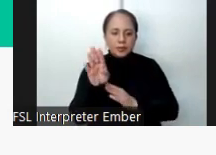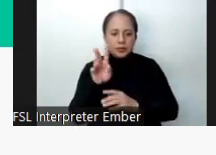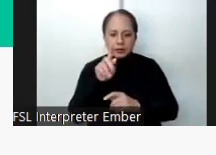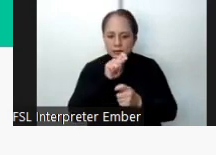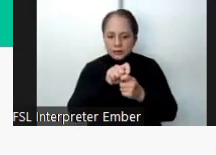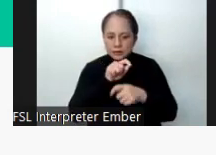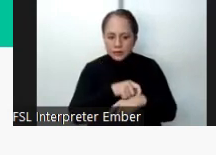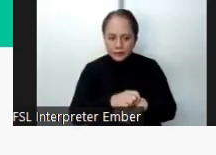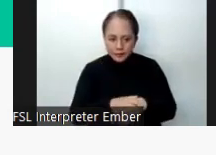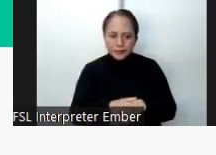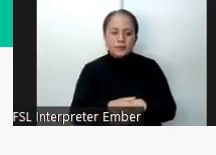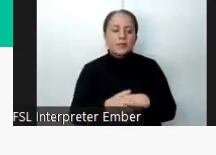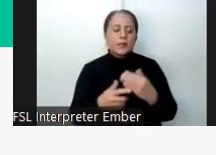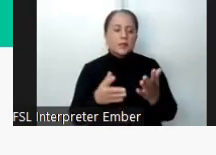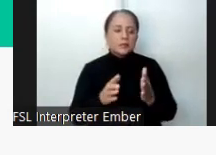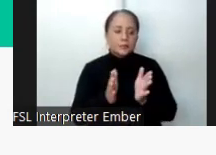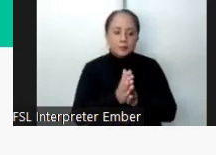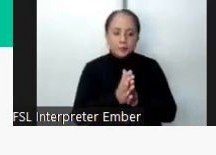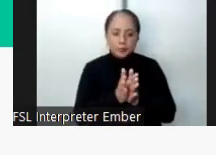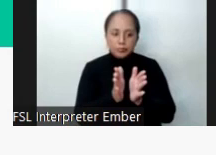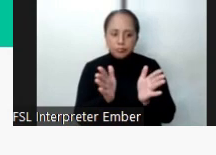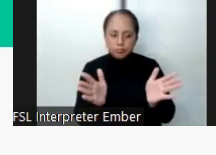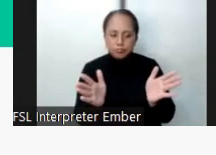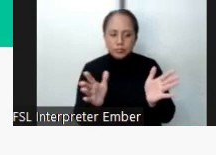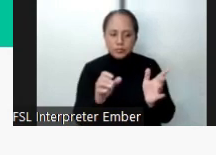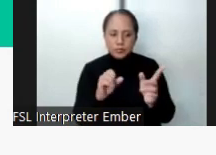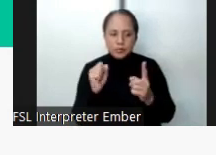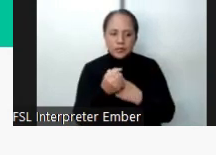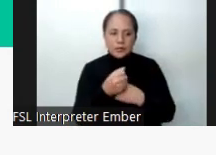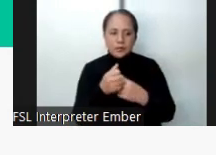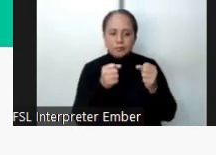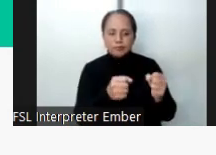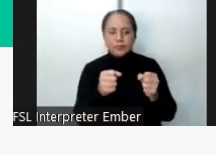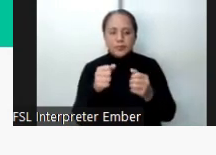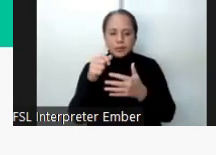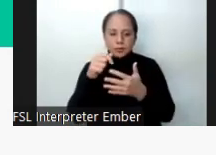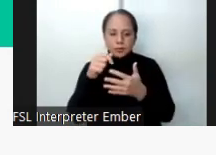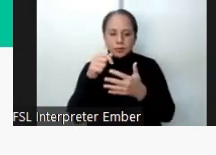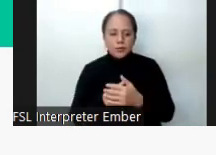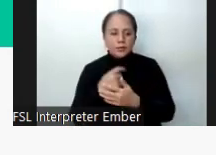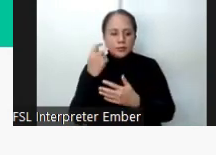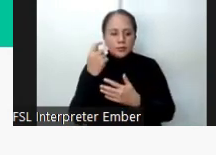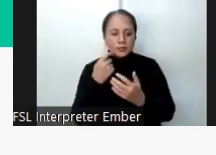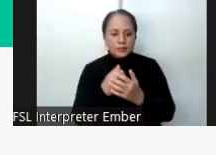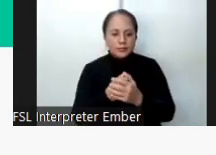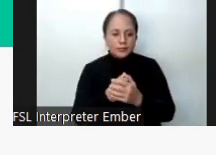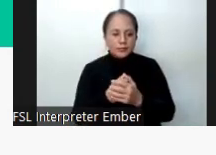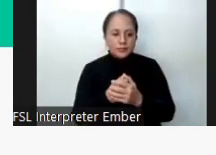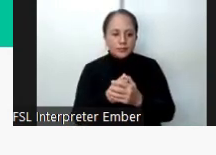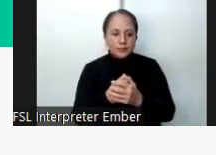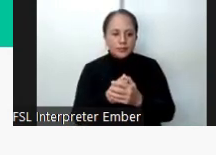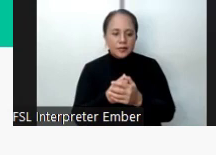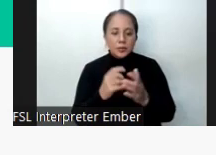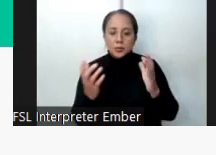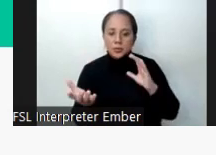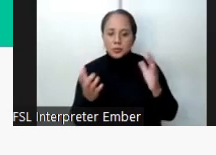over time. It may help in setting research agenda and building theoretical models. As